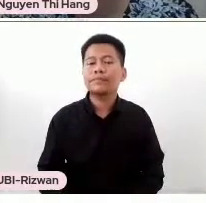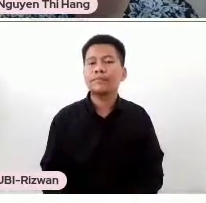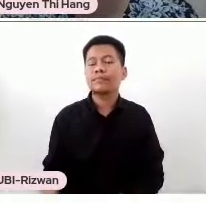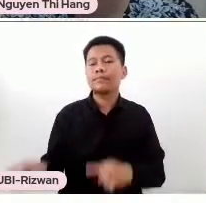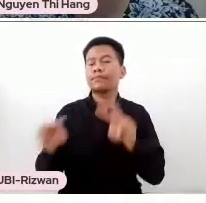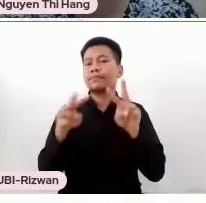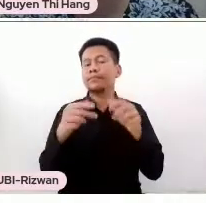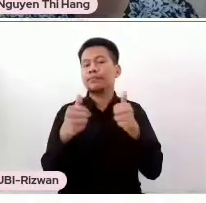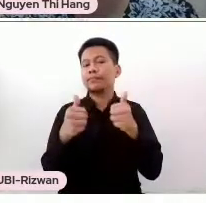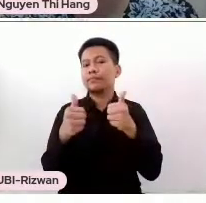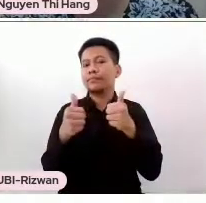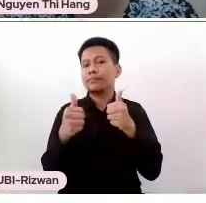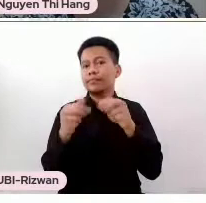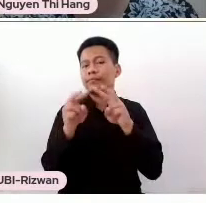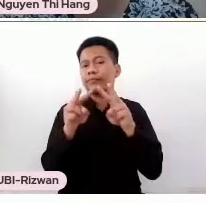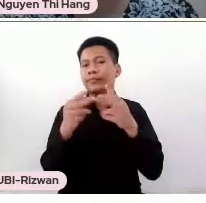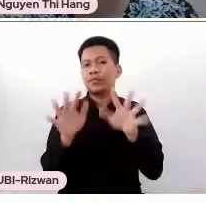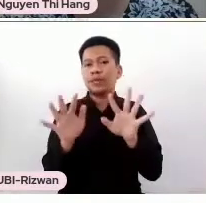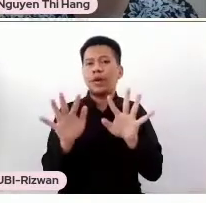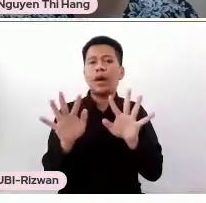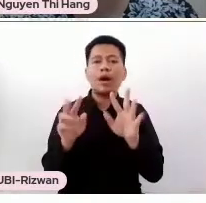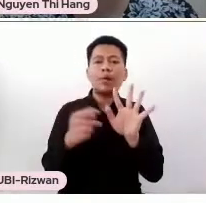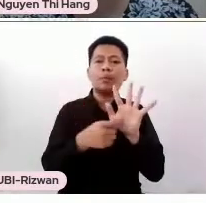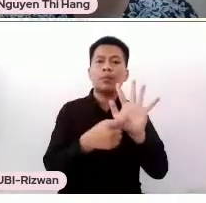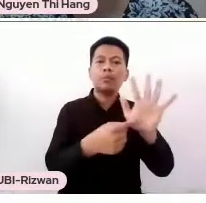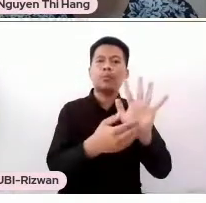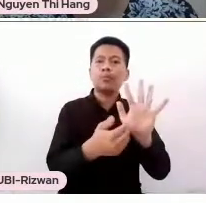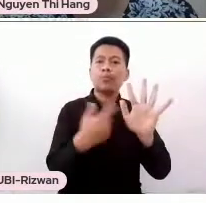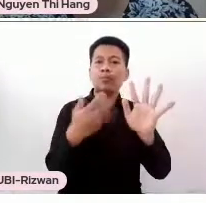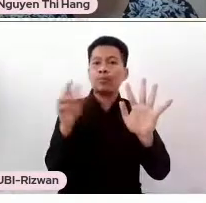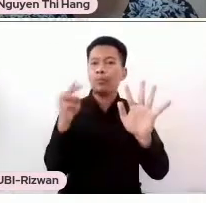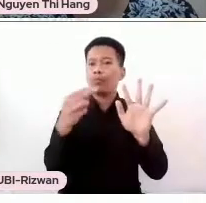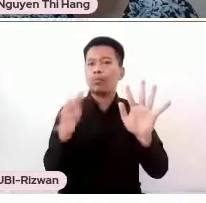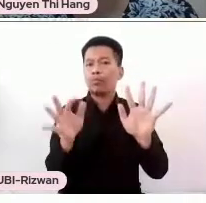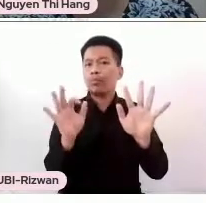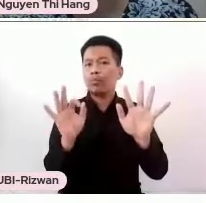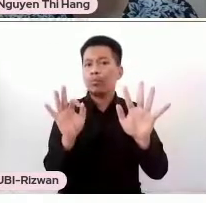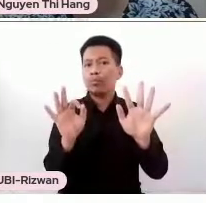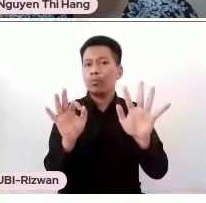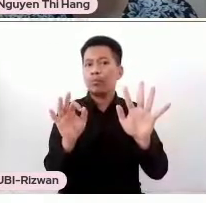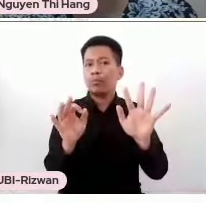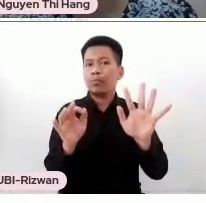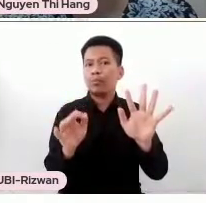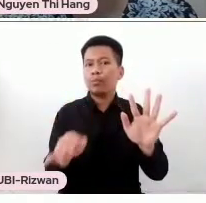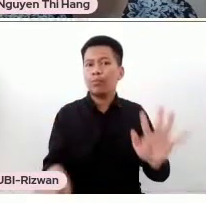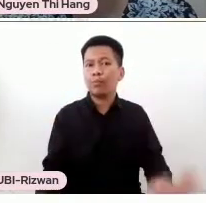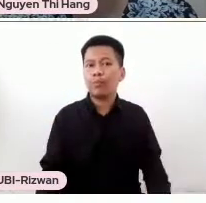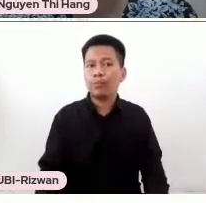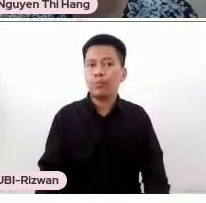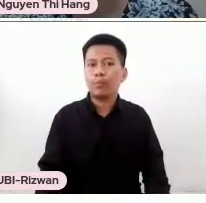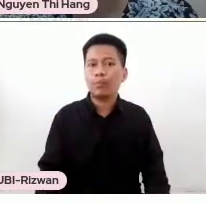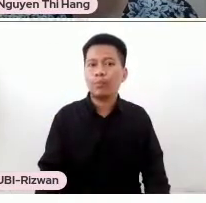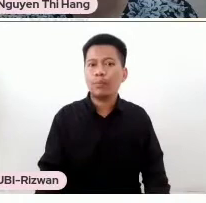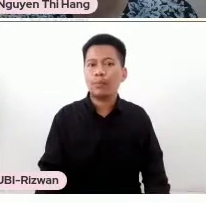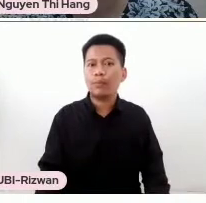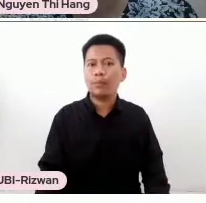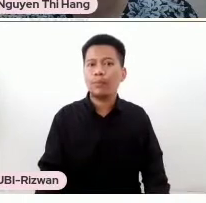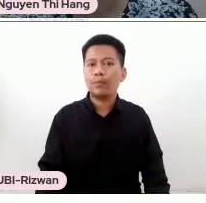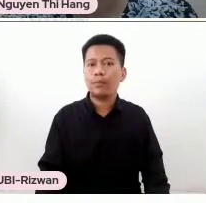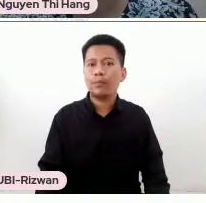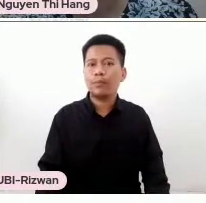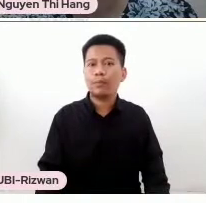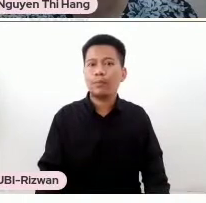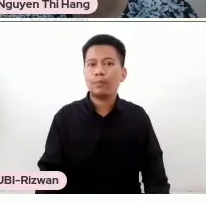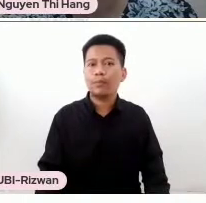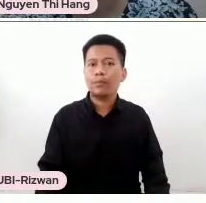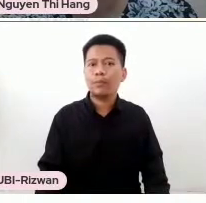Kita sudah bisa lihat PowerPoint-nya. Okay, so Miss Hang, the time berikutnya? Is yours. Yeah, so yeah, Miss Hang,